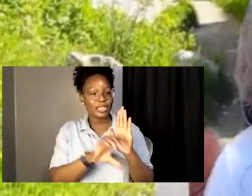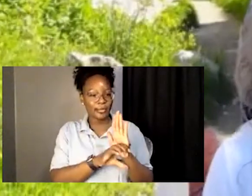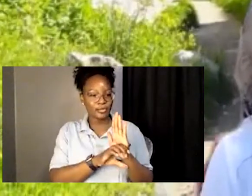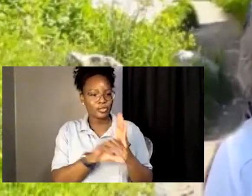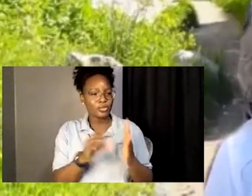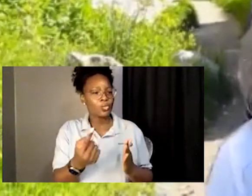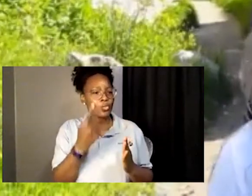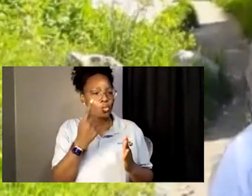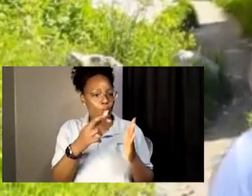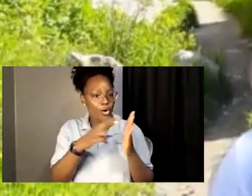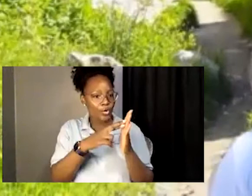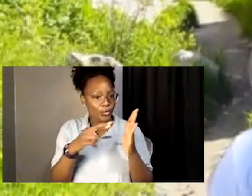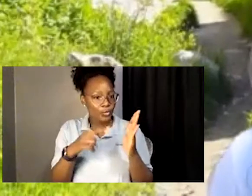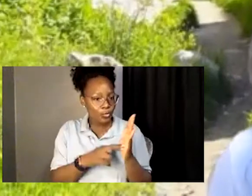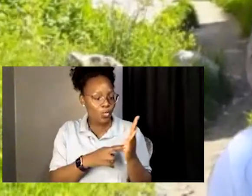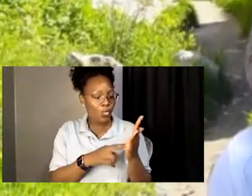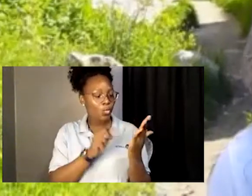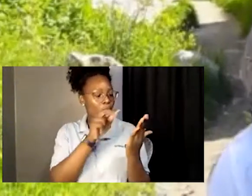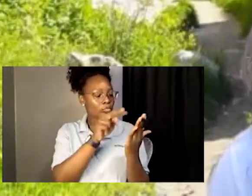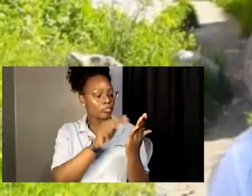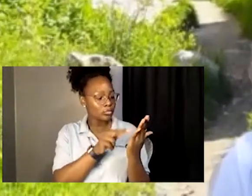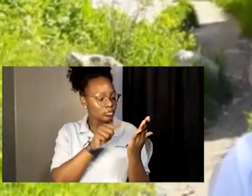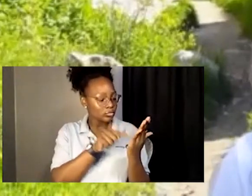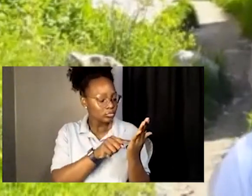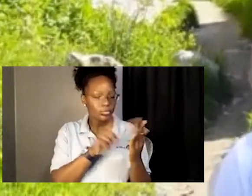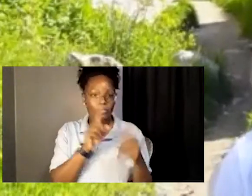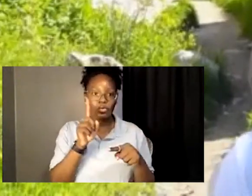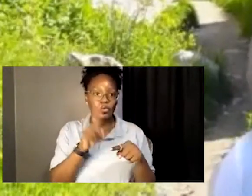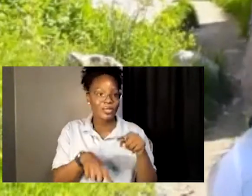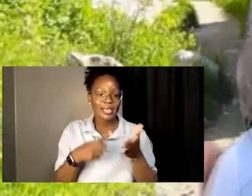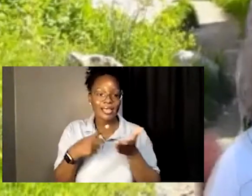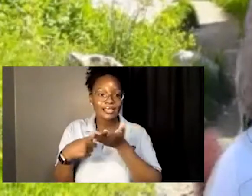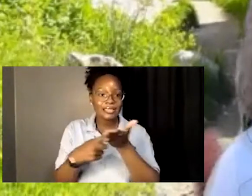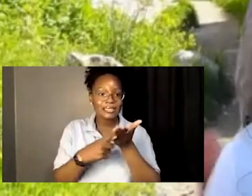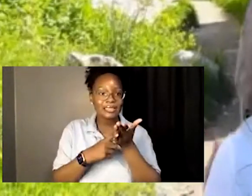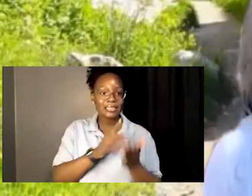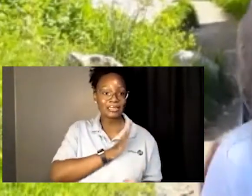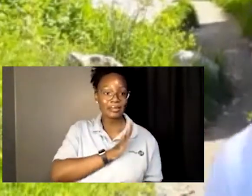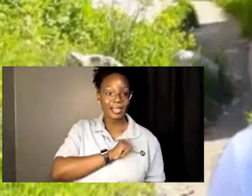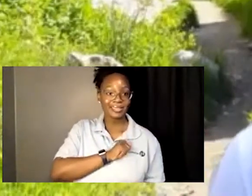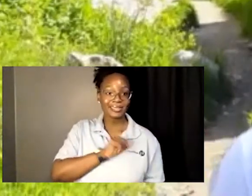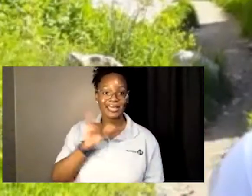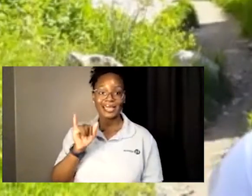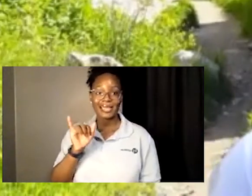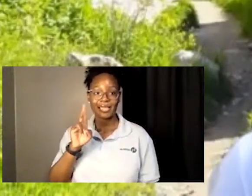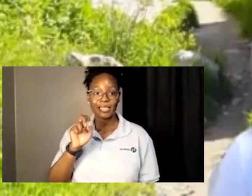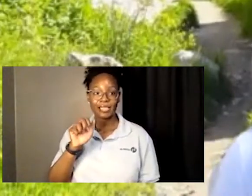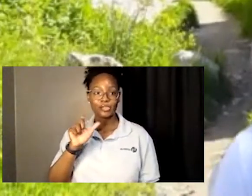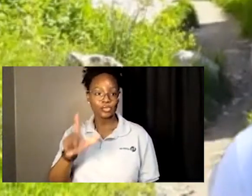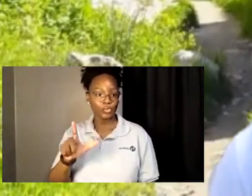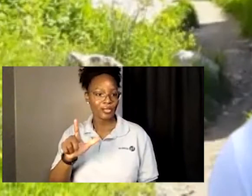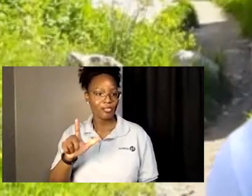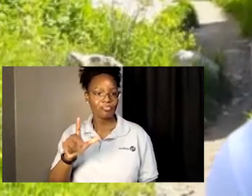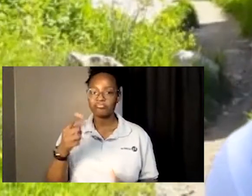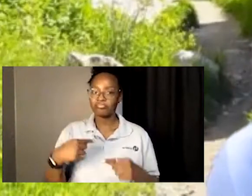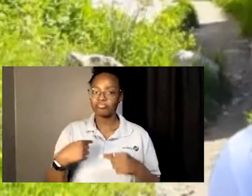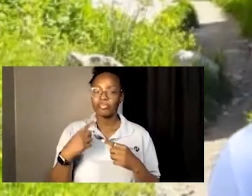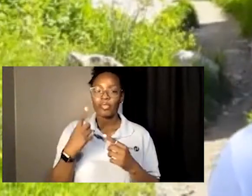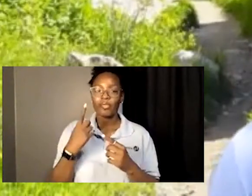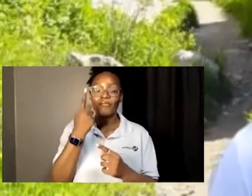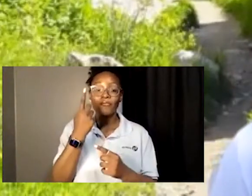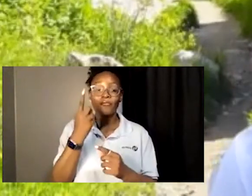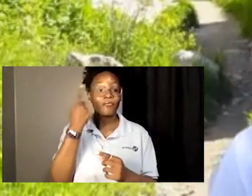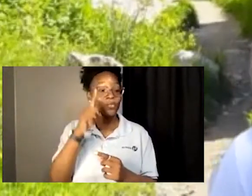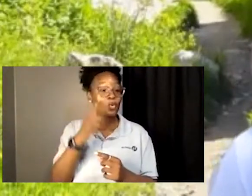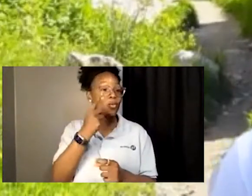me was that we could not talk about Israel-Palestine for at least 1 year. Well, I laughed. I said, I'm Palestinian, and just